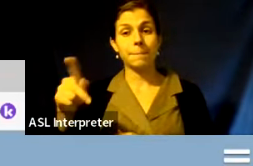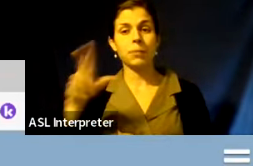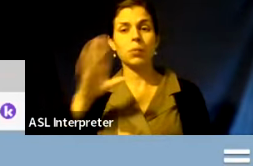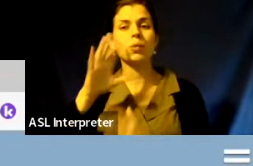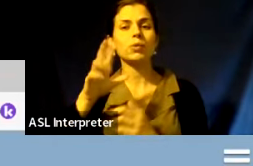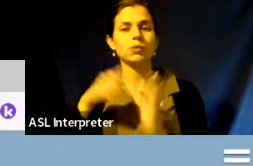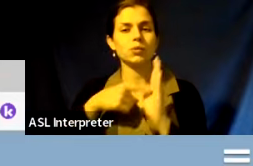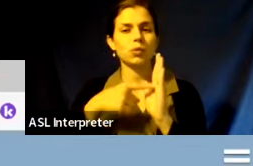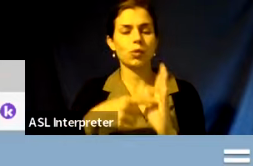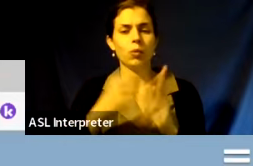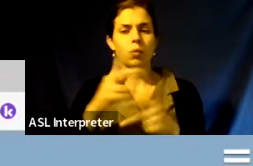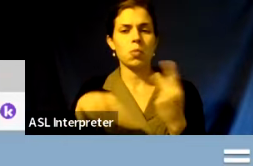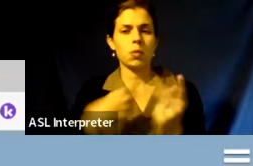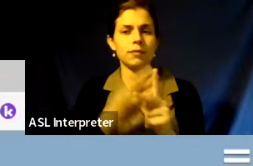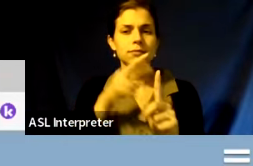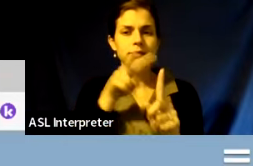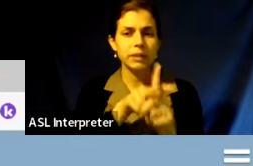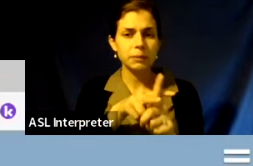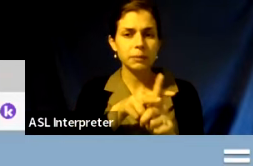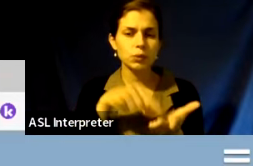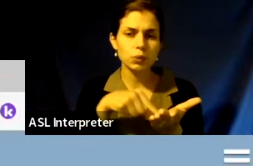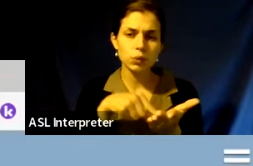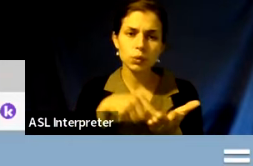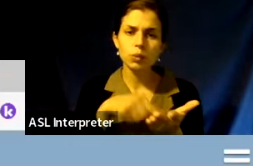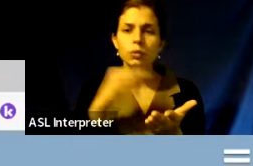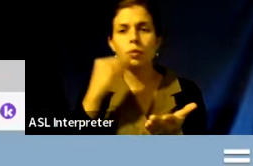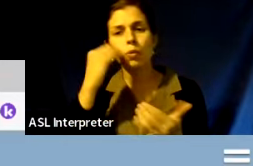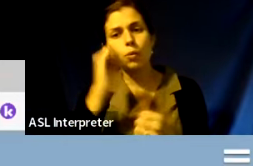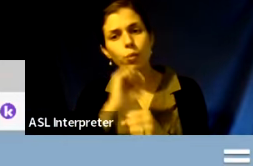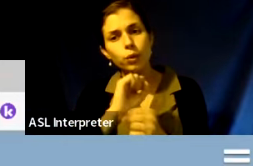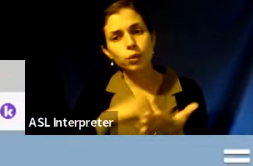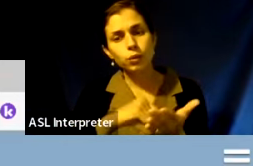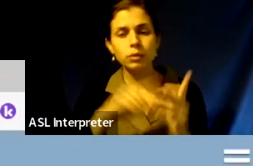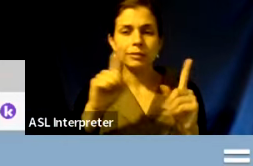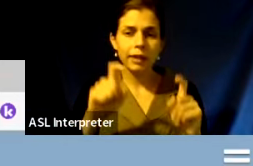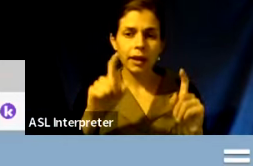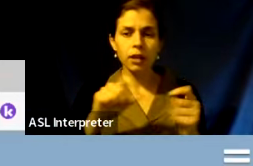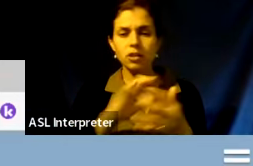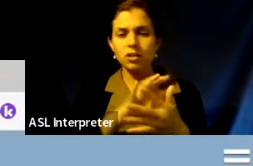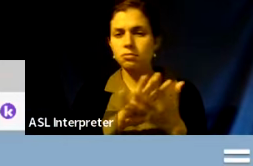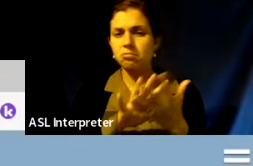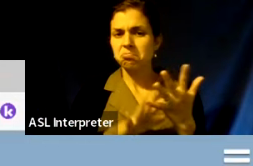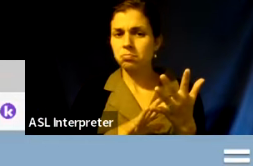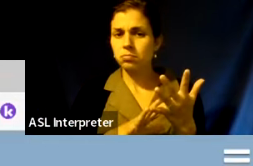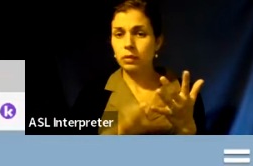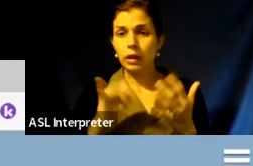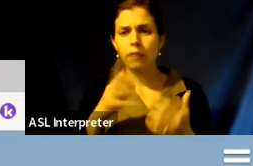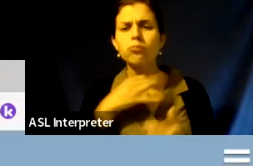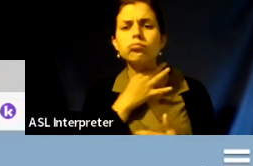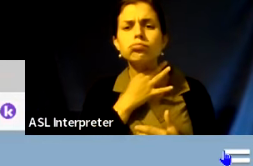perspective when they're due, and you can click on one of these assignments and see more details about it.